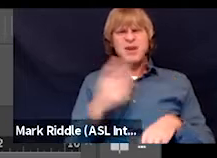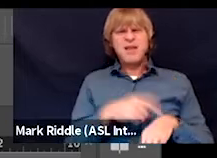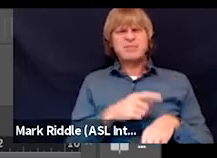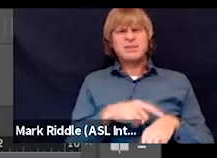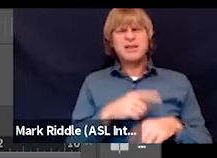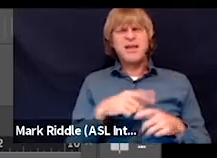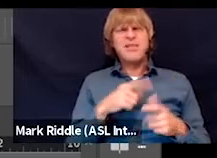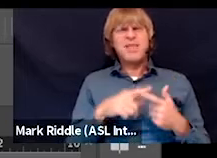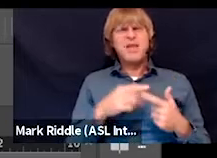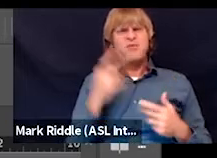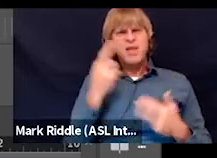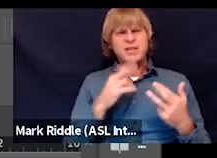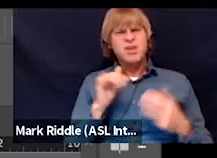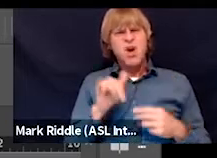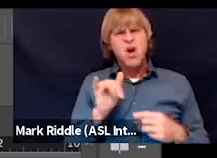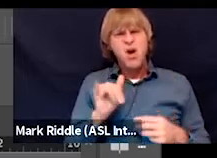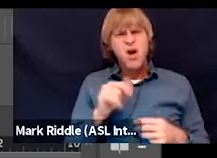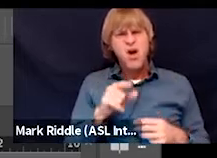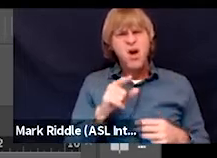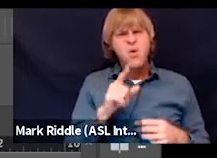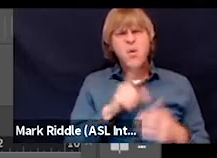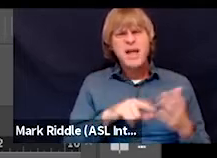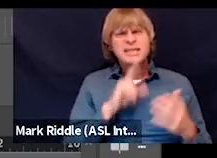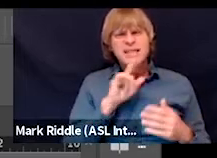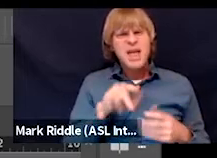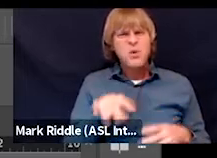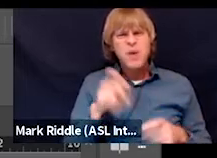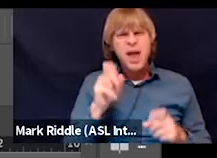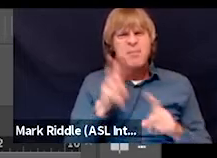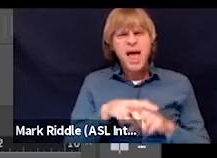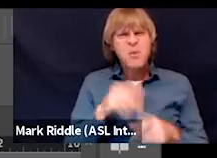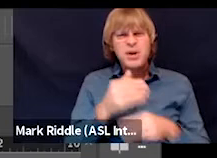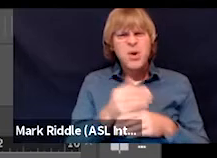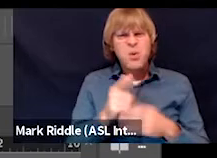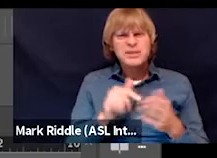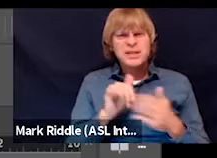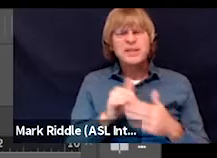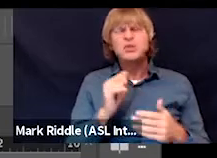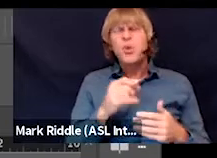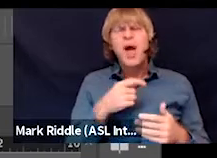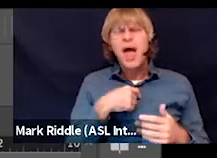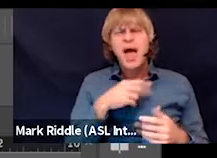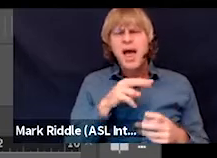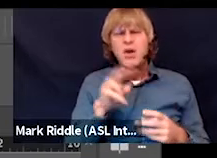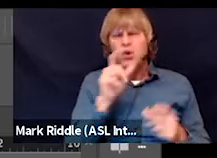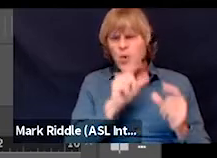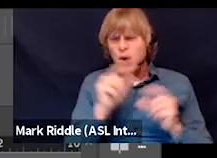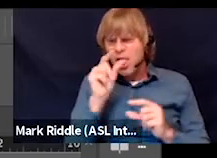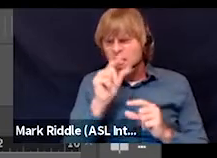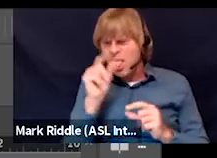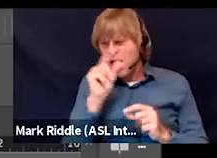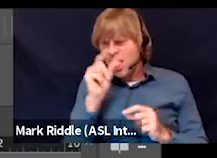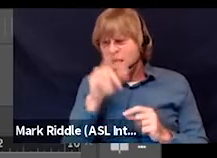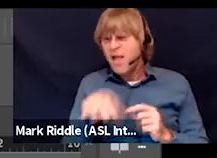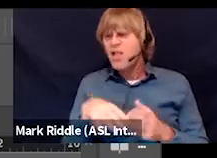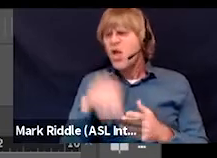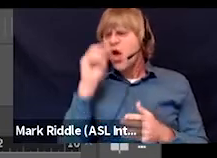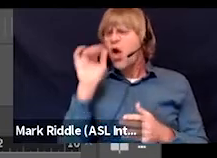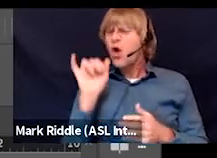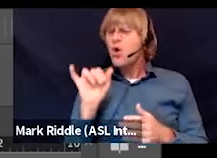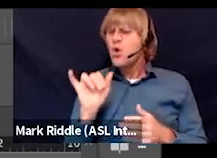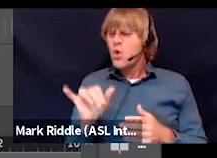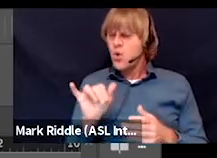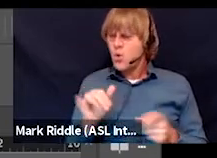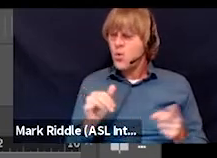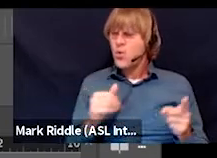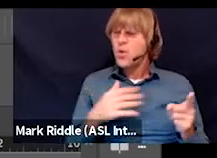million times. And finally it's like, what is this quick apply window? And so I Googled it, learned what it was, and it's like,